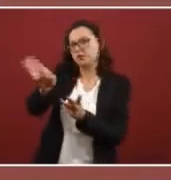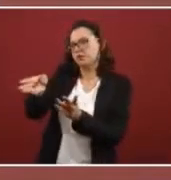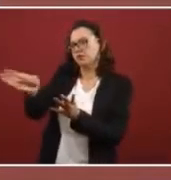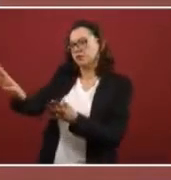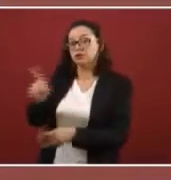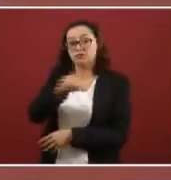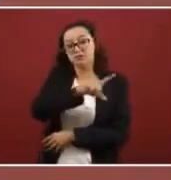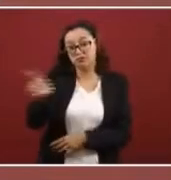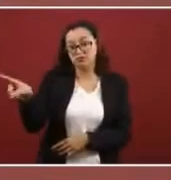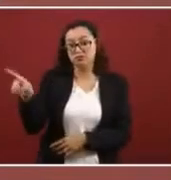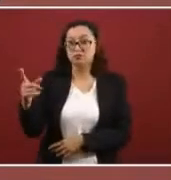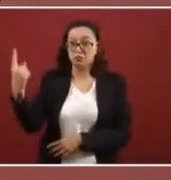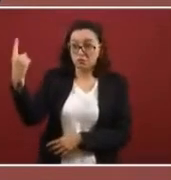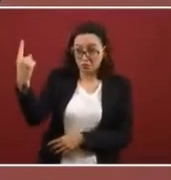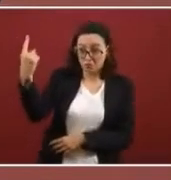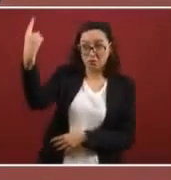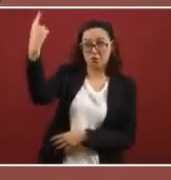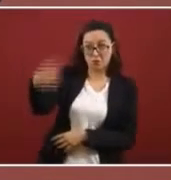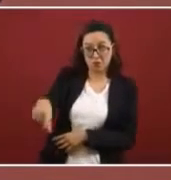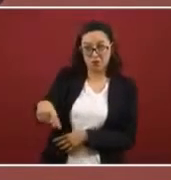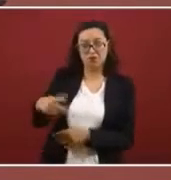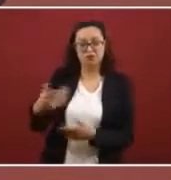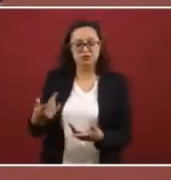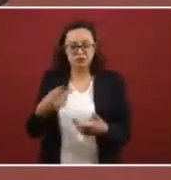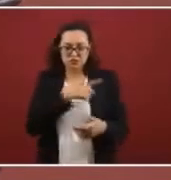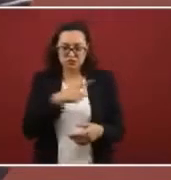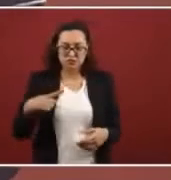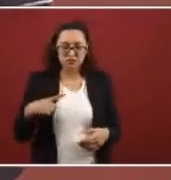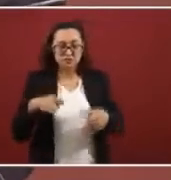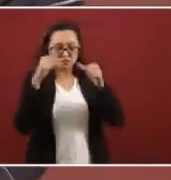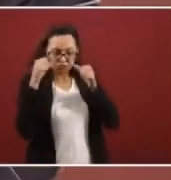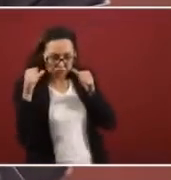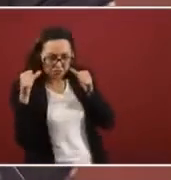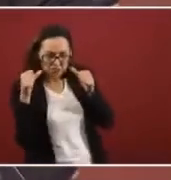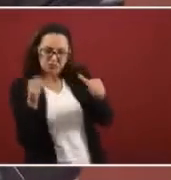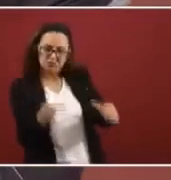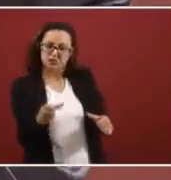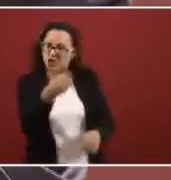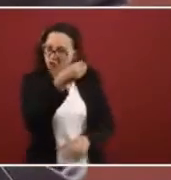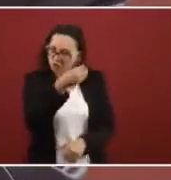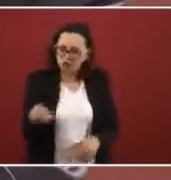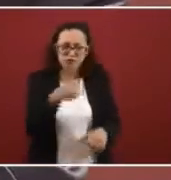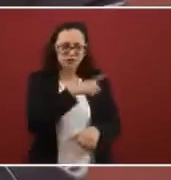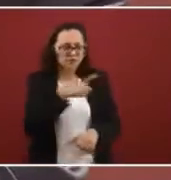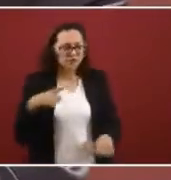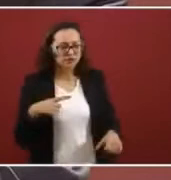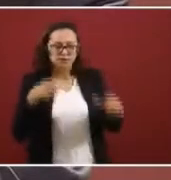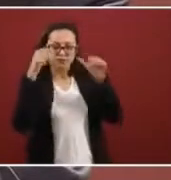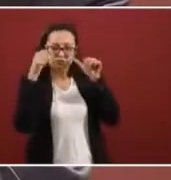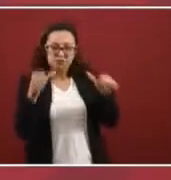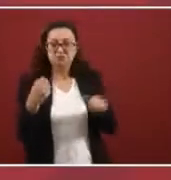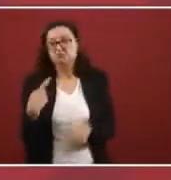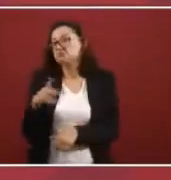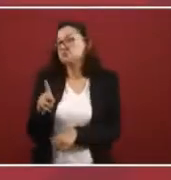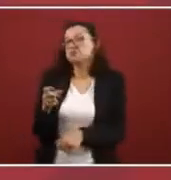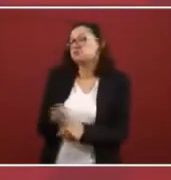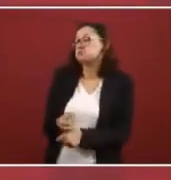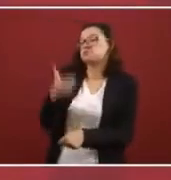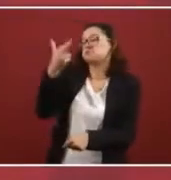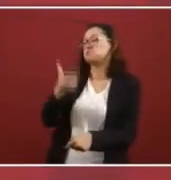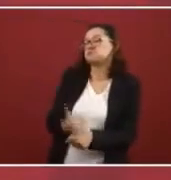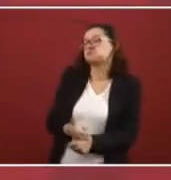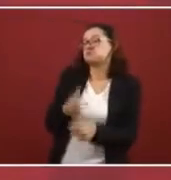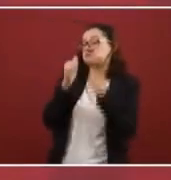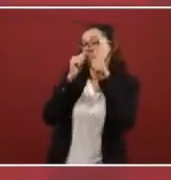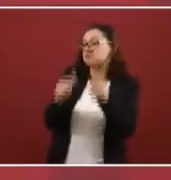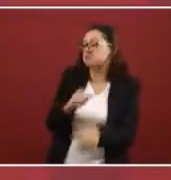listen to the people. But they're returning them. Yes, but there's an indication